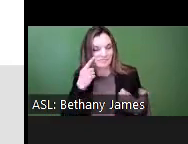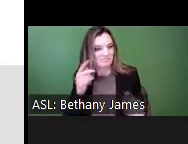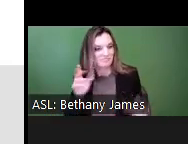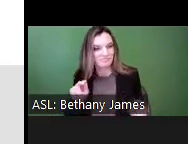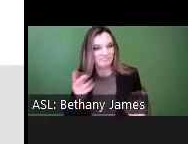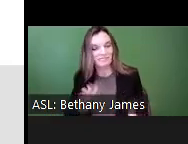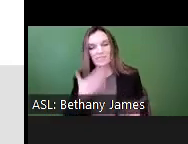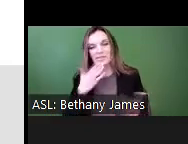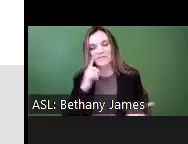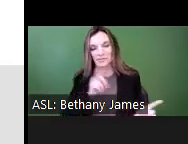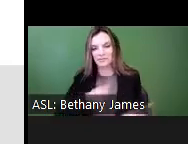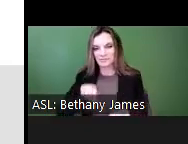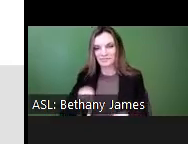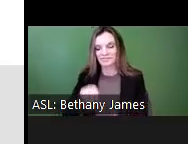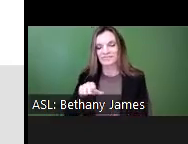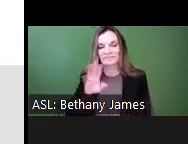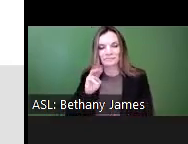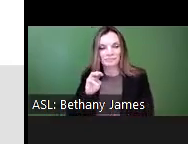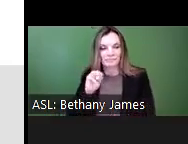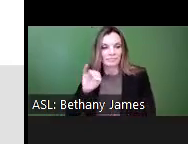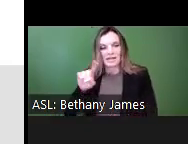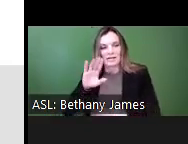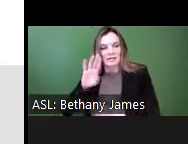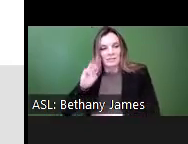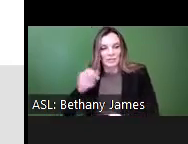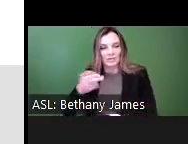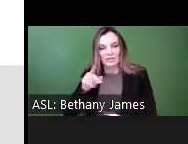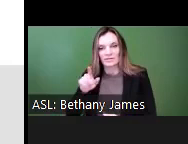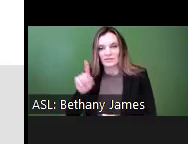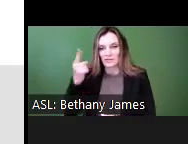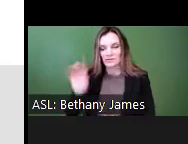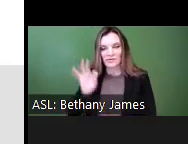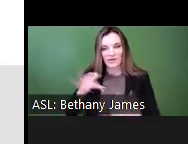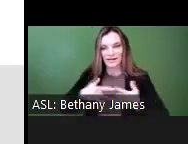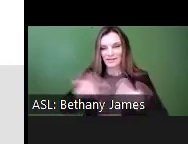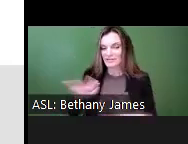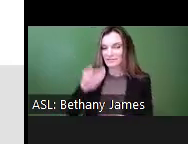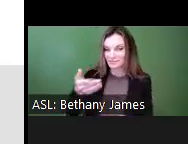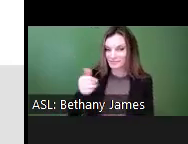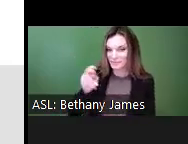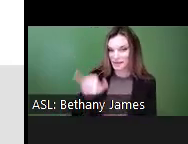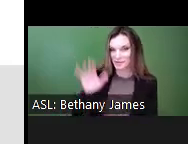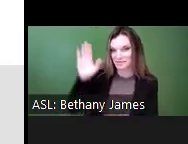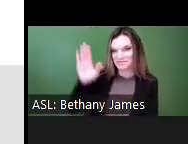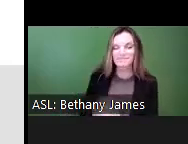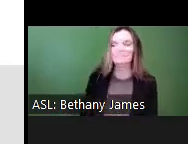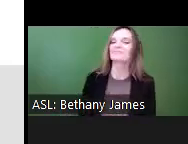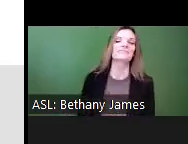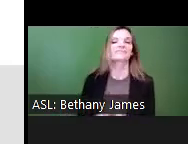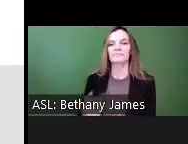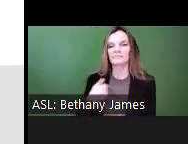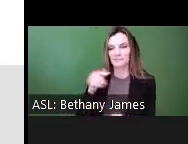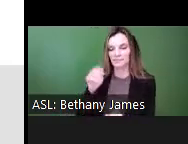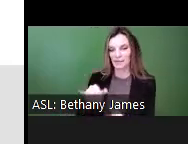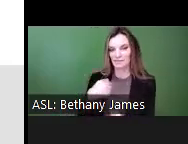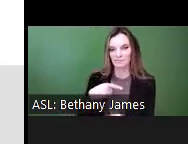attending the Mid-Michigan District's First Friday event. It looks like Amy has a question. Well, I saw a couple more